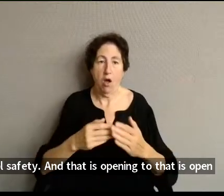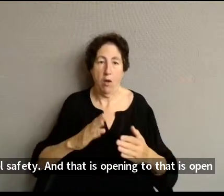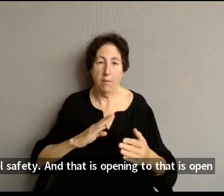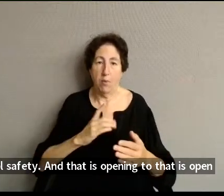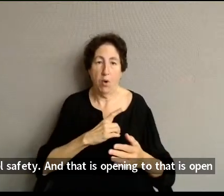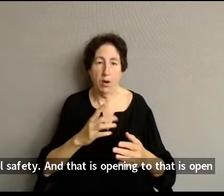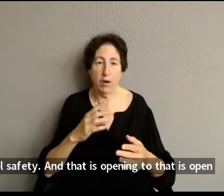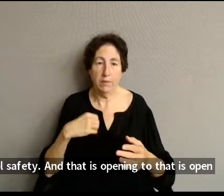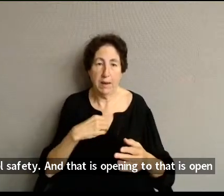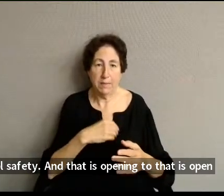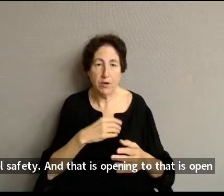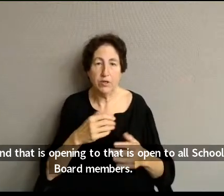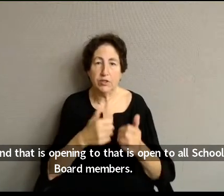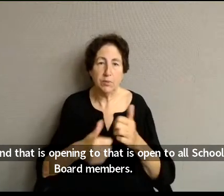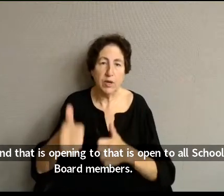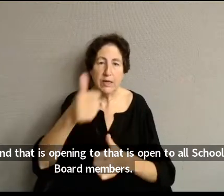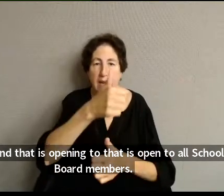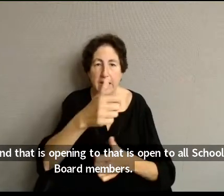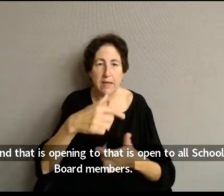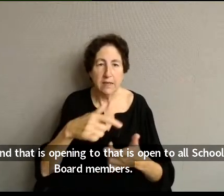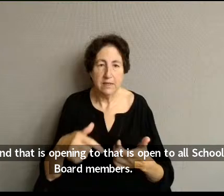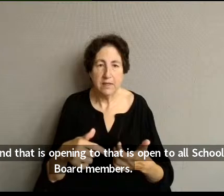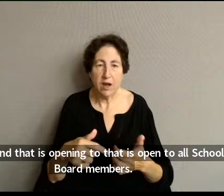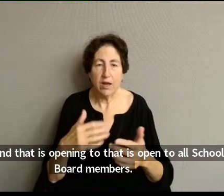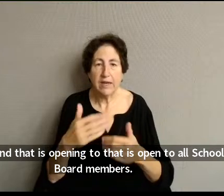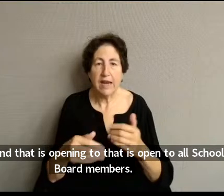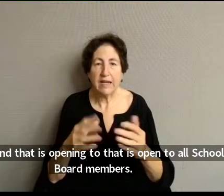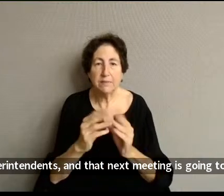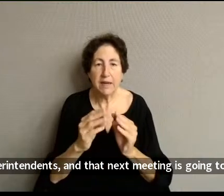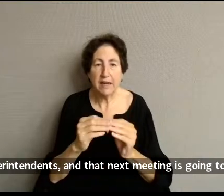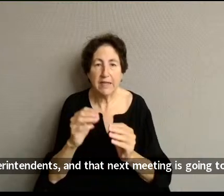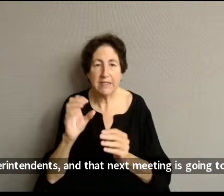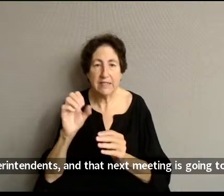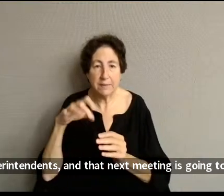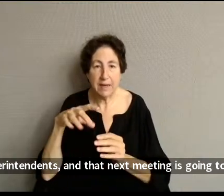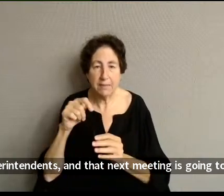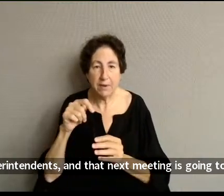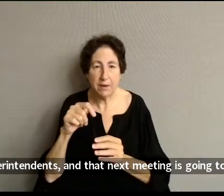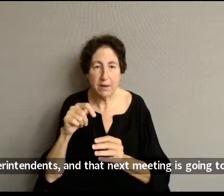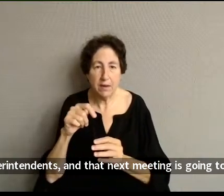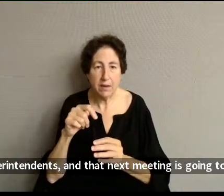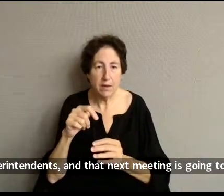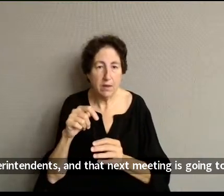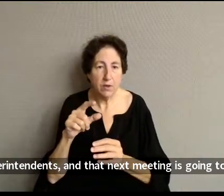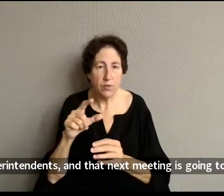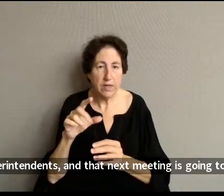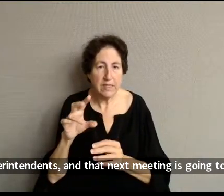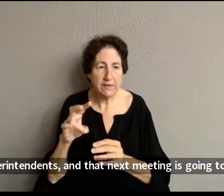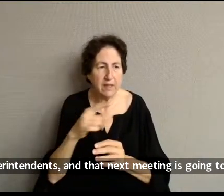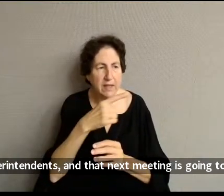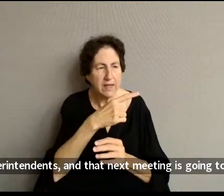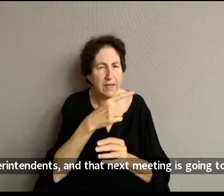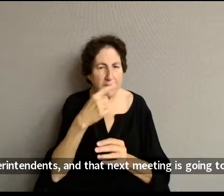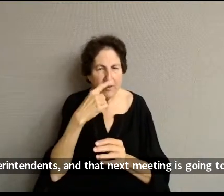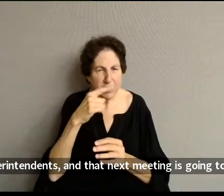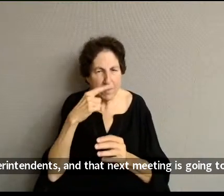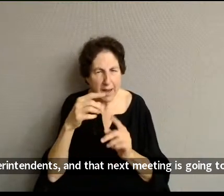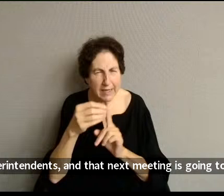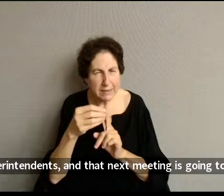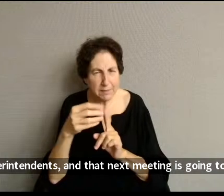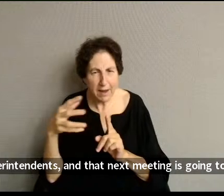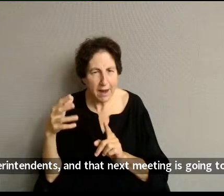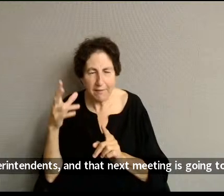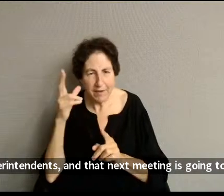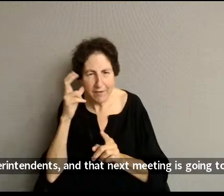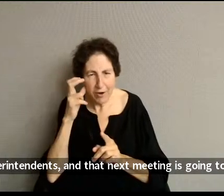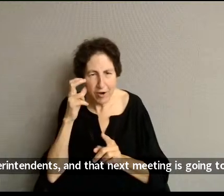and superintendents. And that next meeting is going to be on December 7th. Can you, 9 to 12. do you mind expanding on what that is? I've not heard